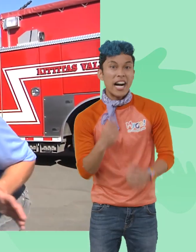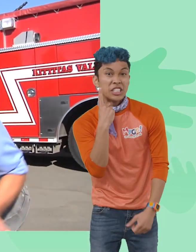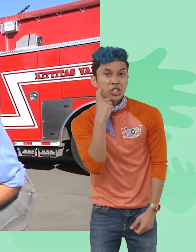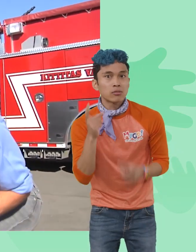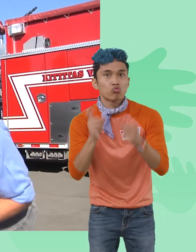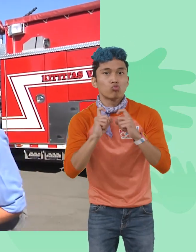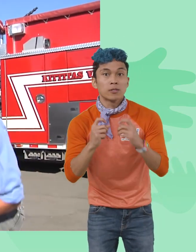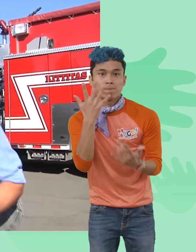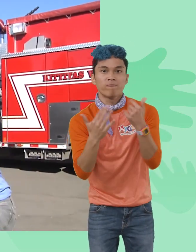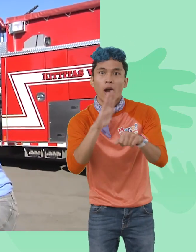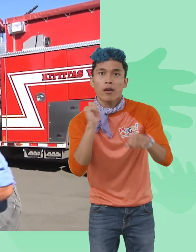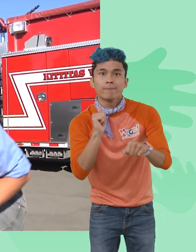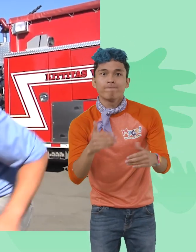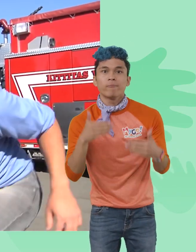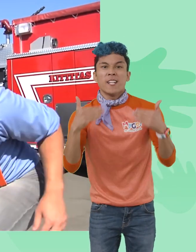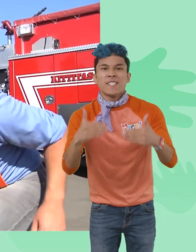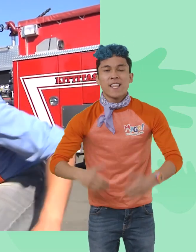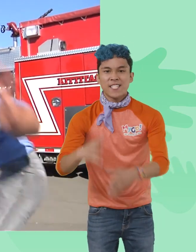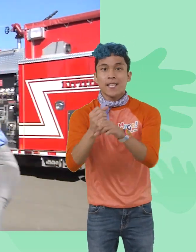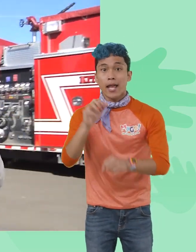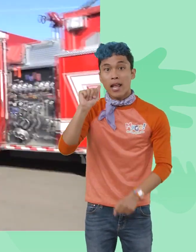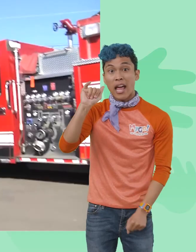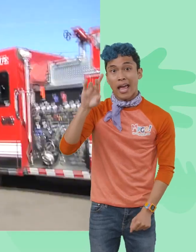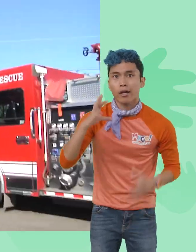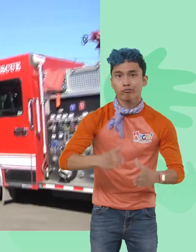We just got a fire call. Let's go put on our air pack.